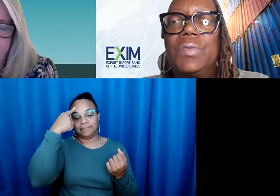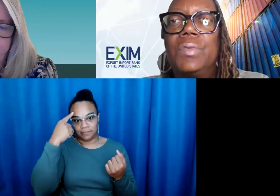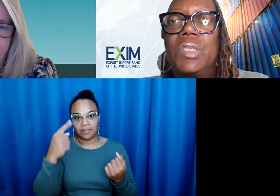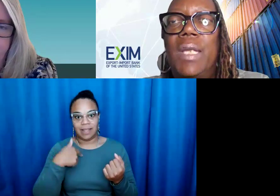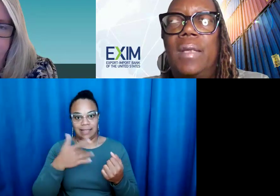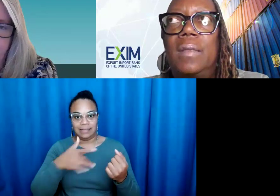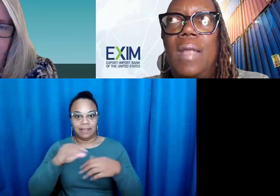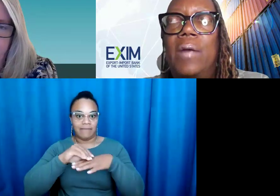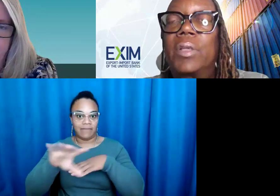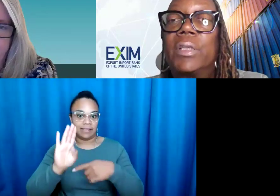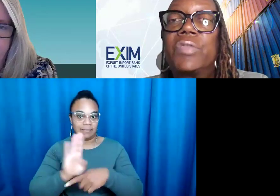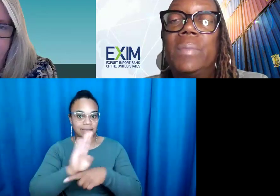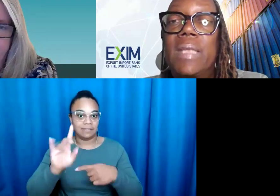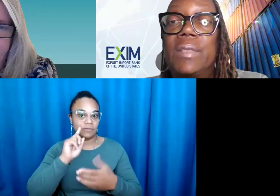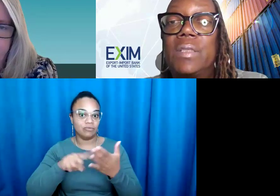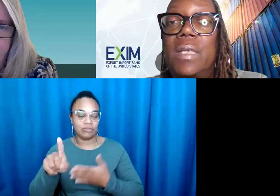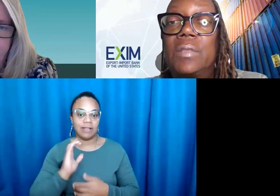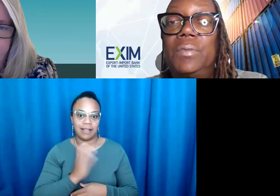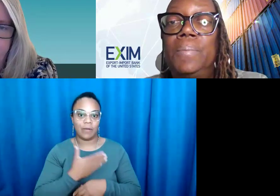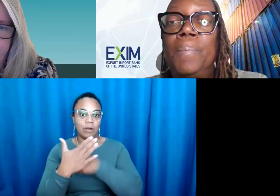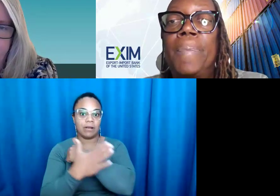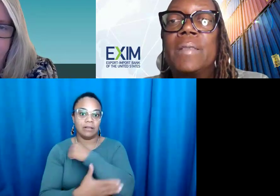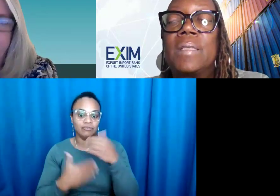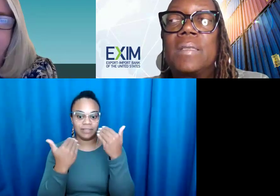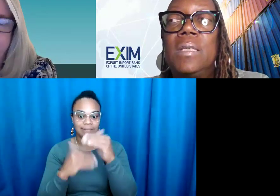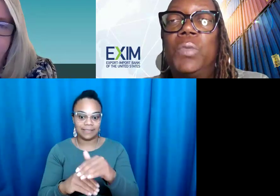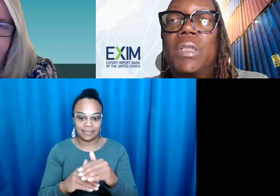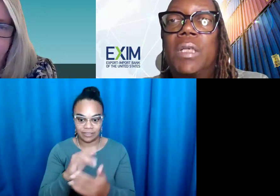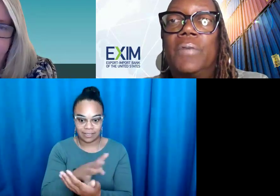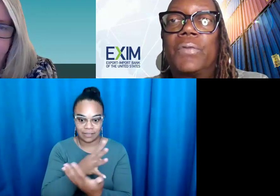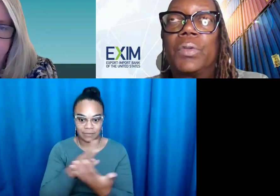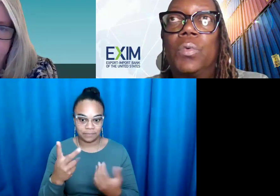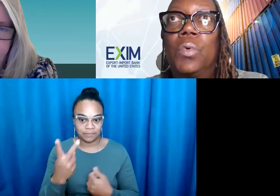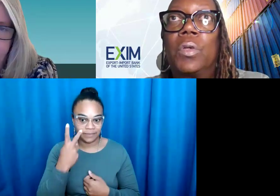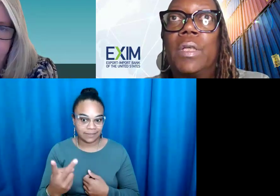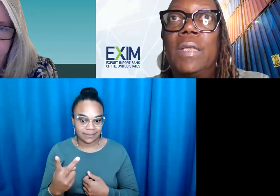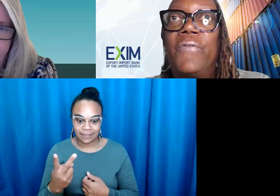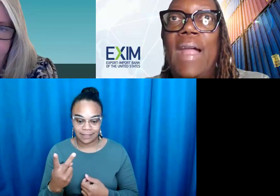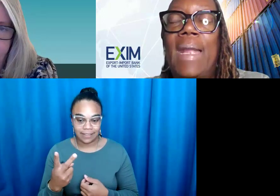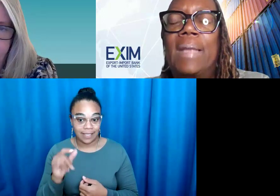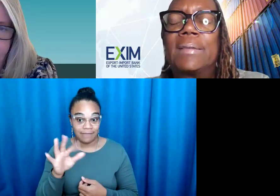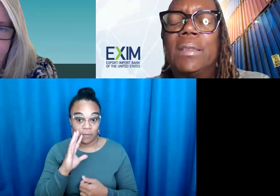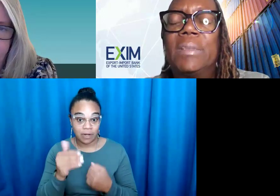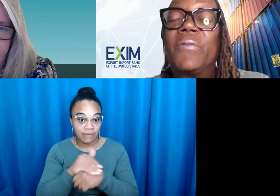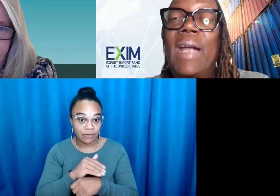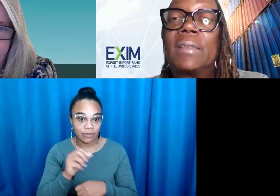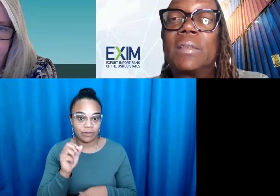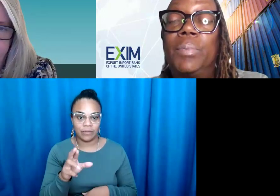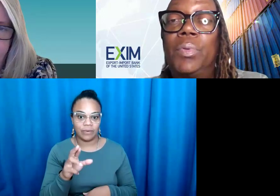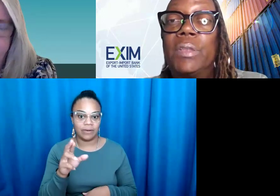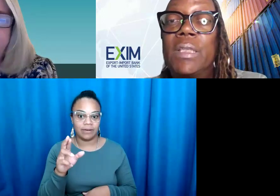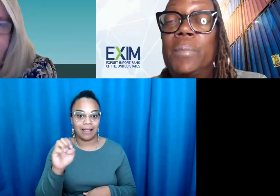businesses to check our country limitation schedule to see what cover, or in fact, EXIM is